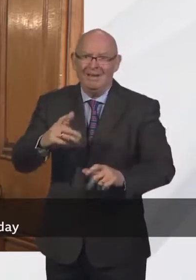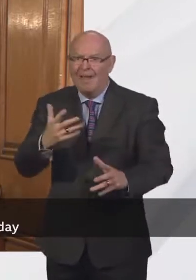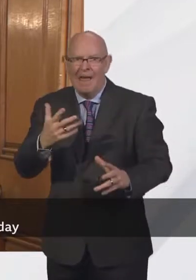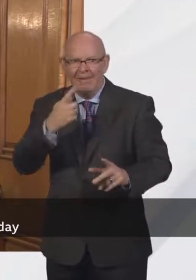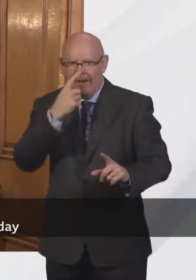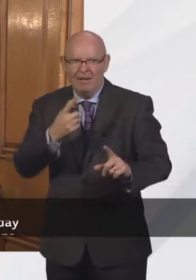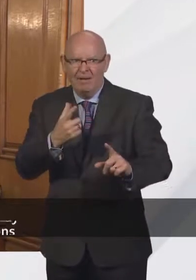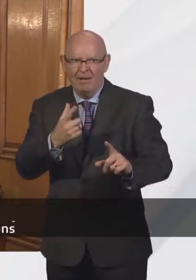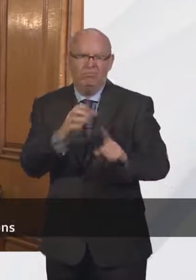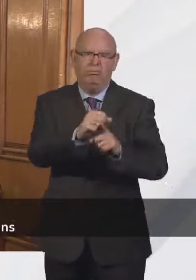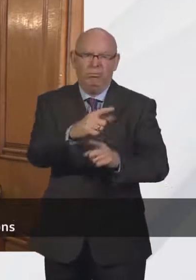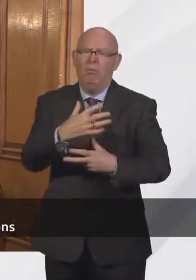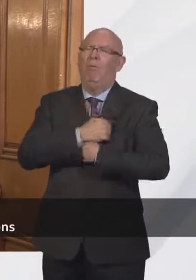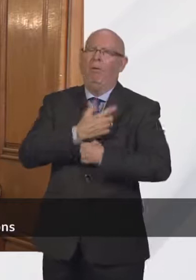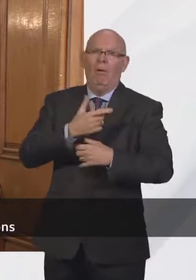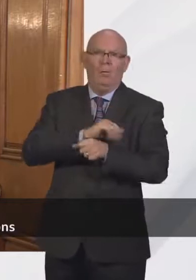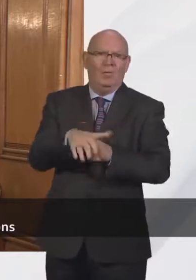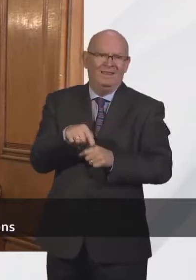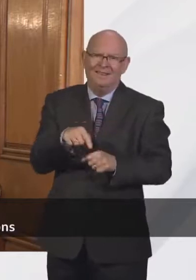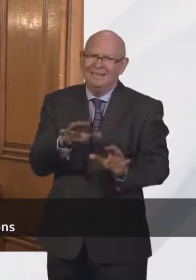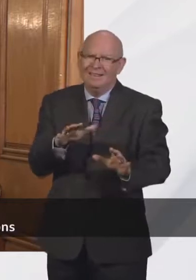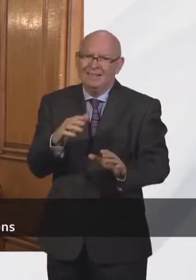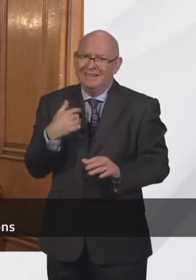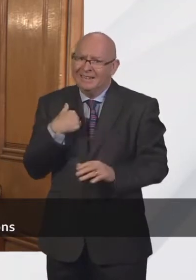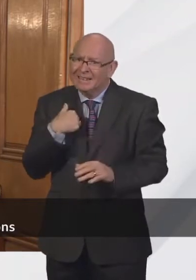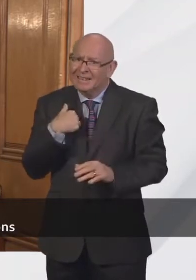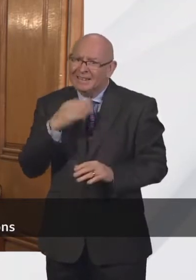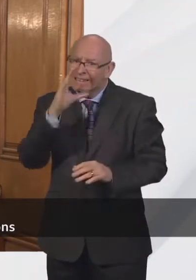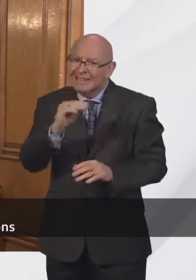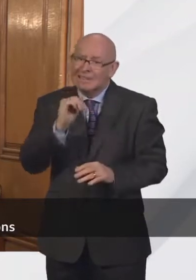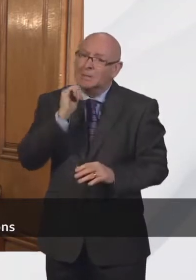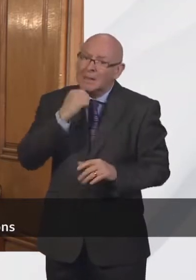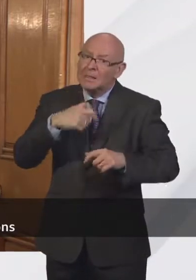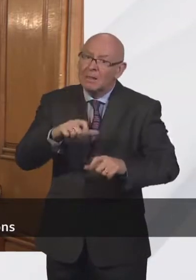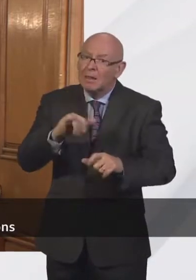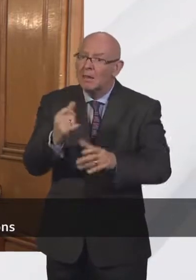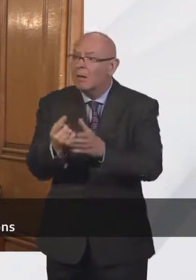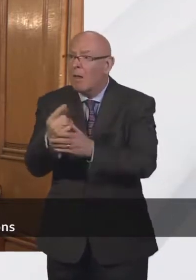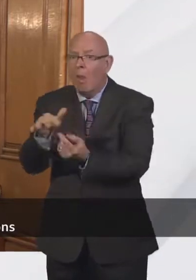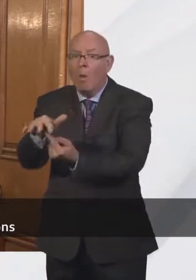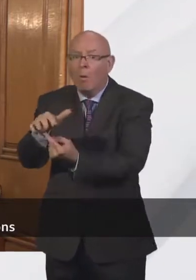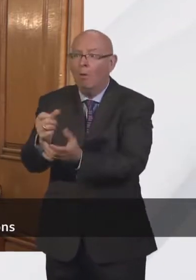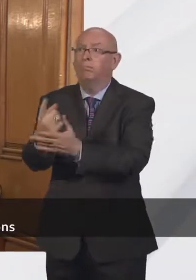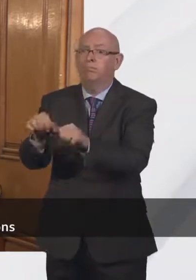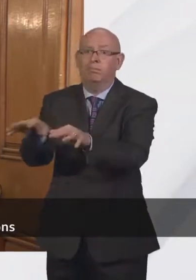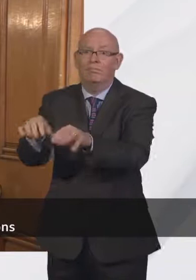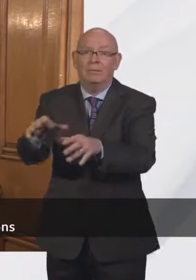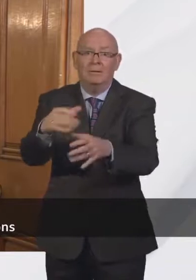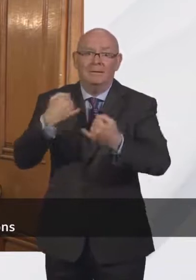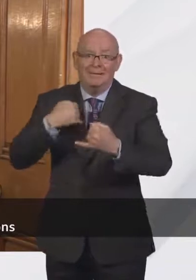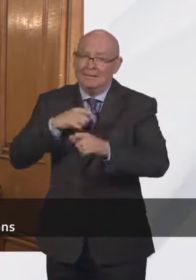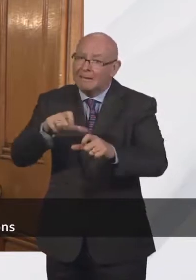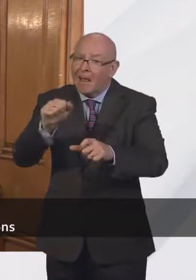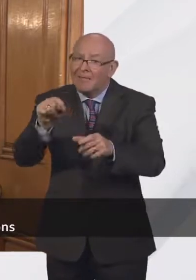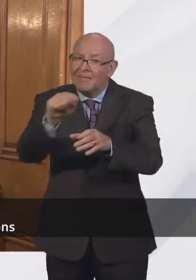at local or indeed national level as required. But we can avoid